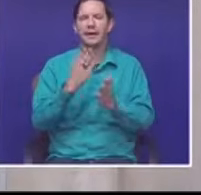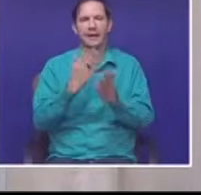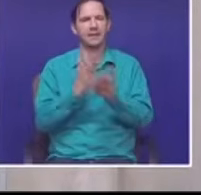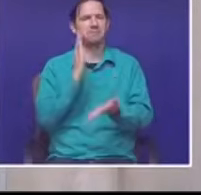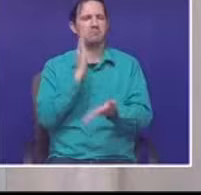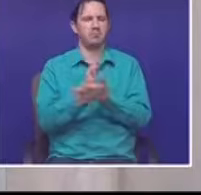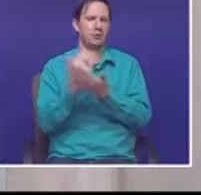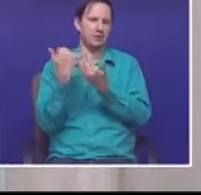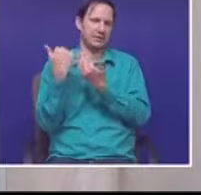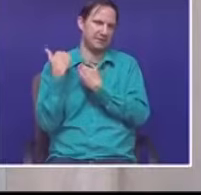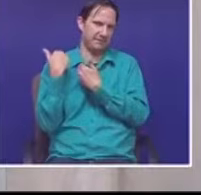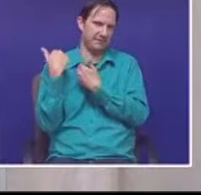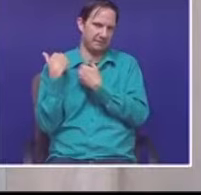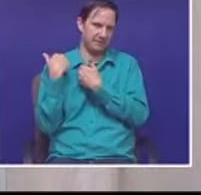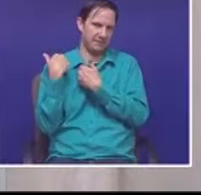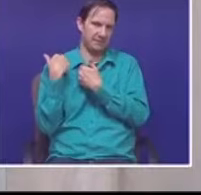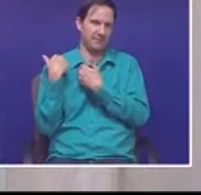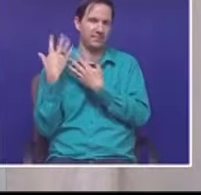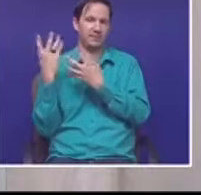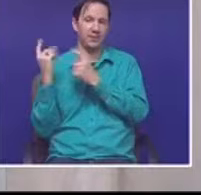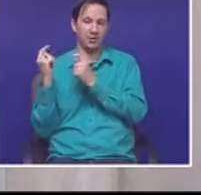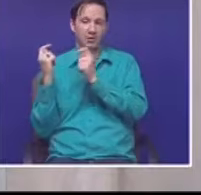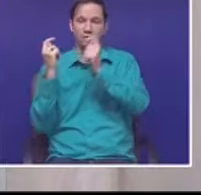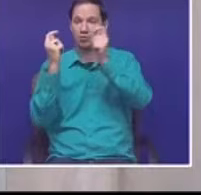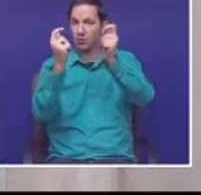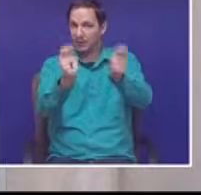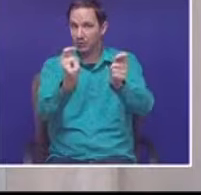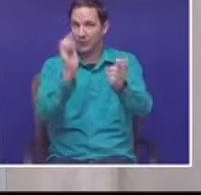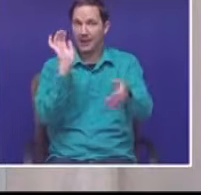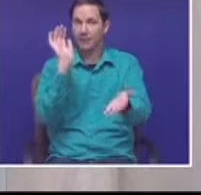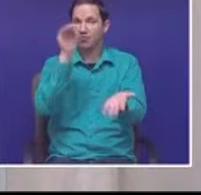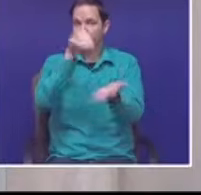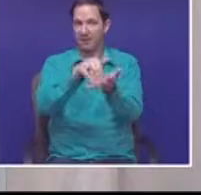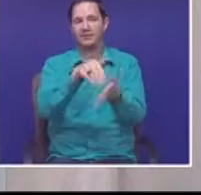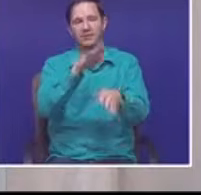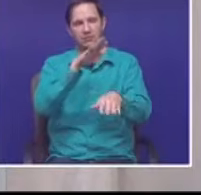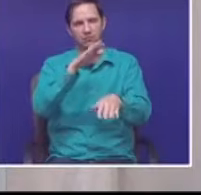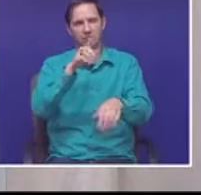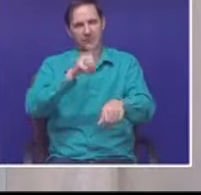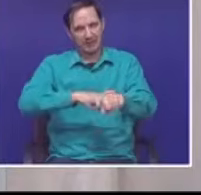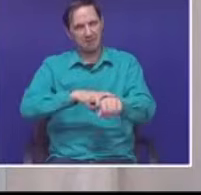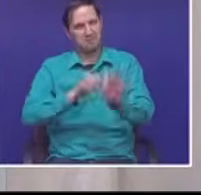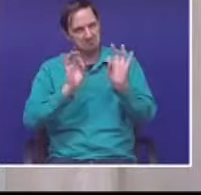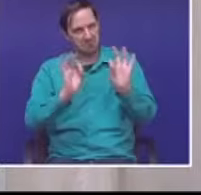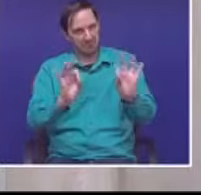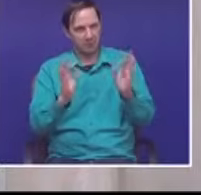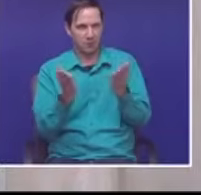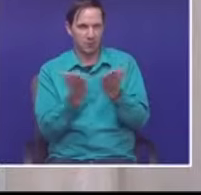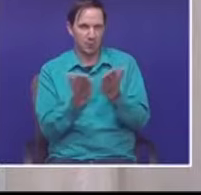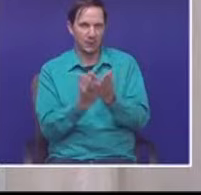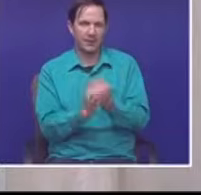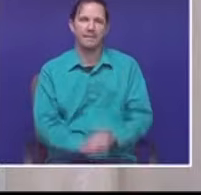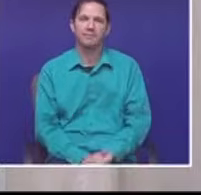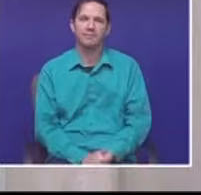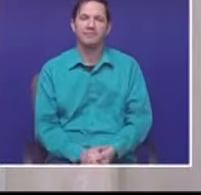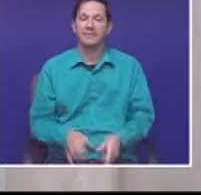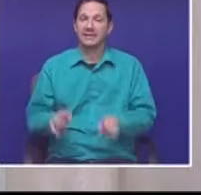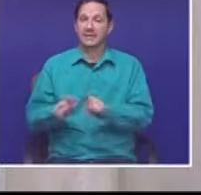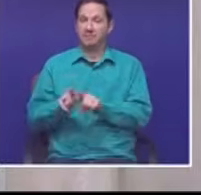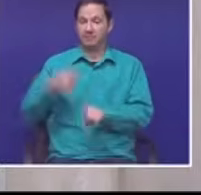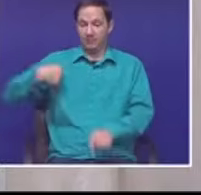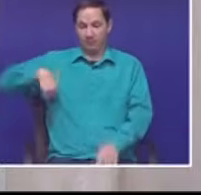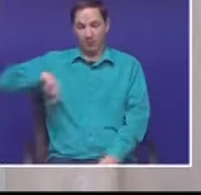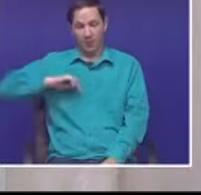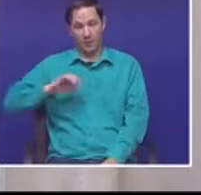safe, but at school on time. In parallel, the DBE is continuing to support provinces